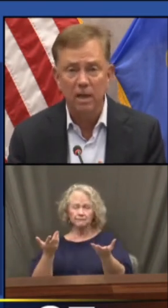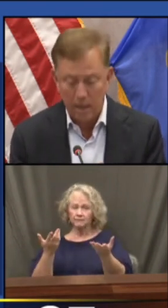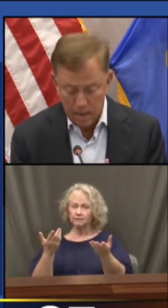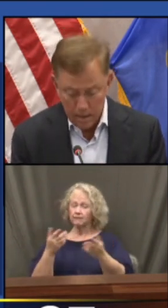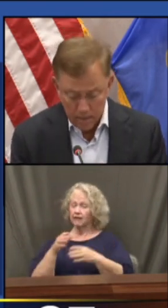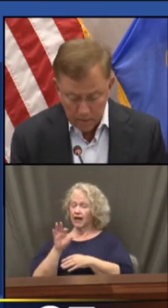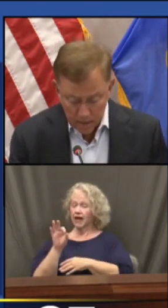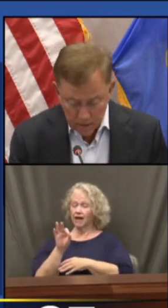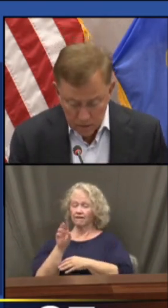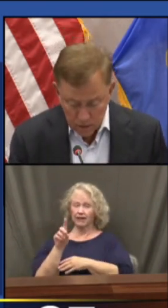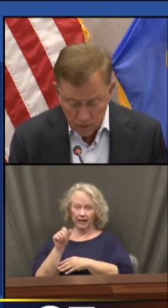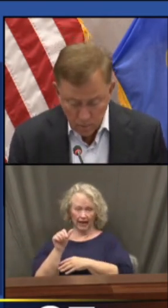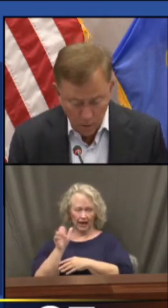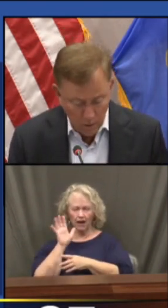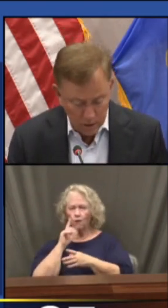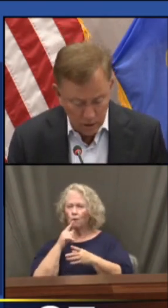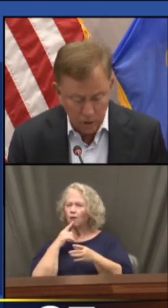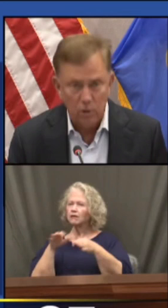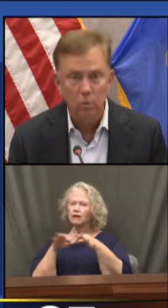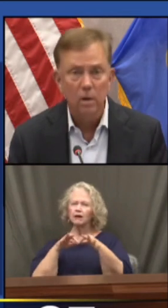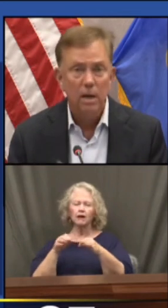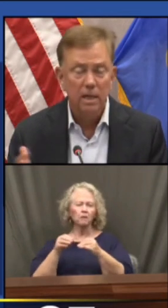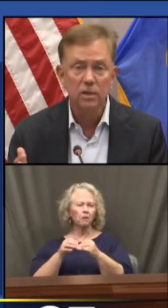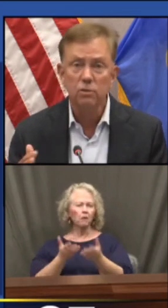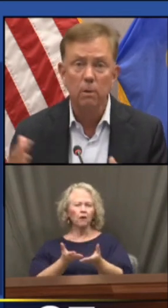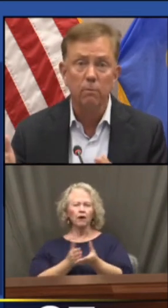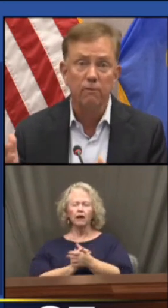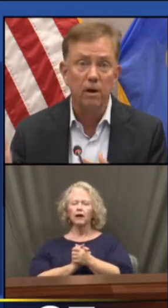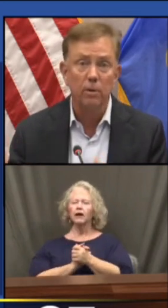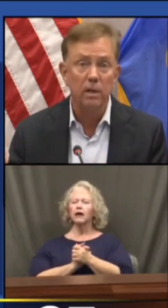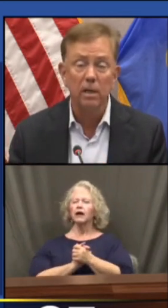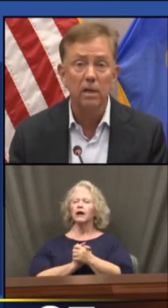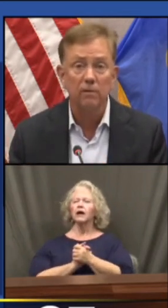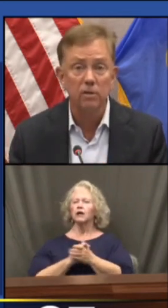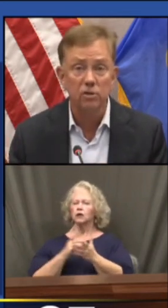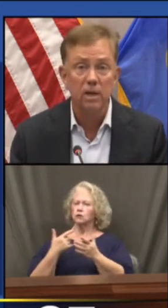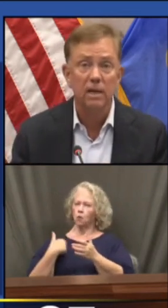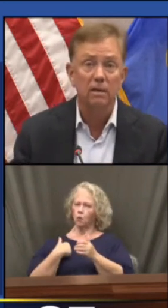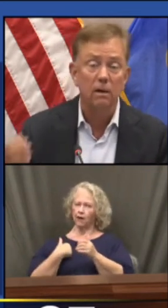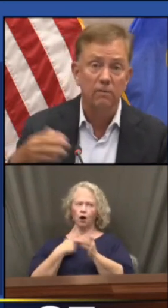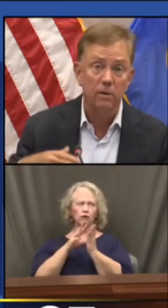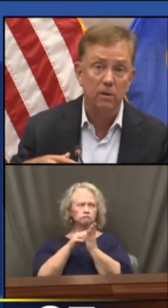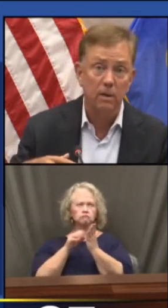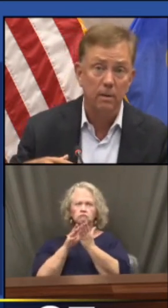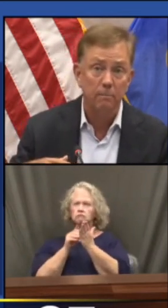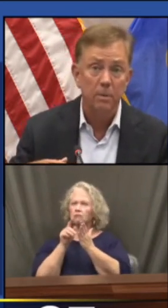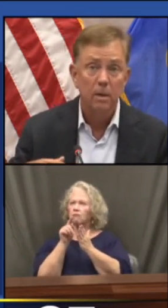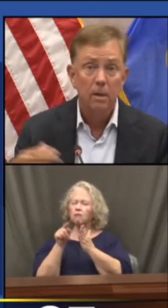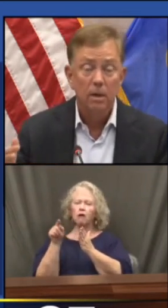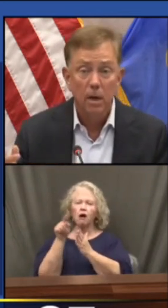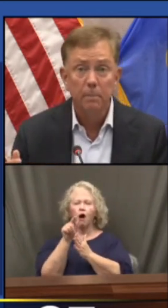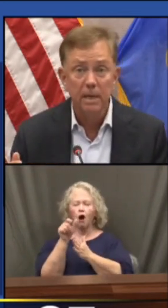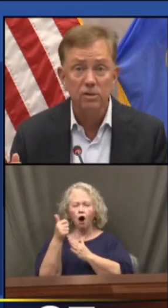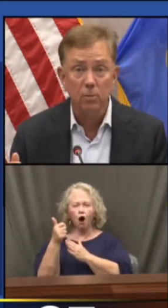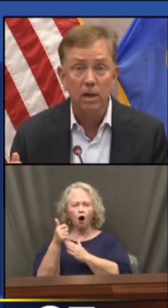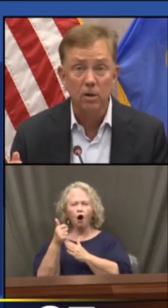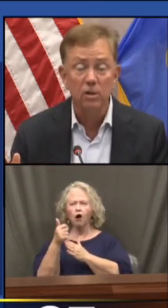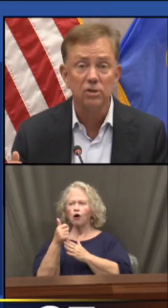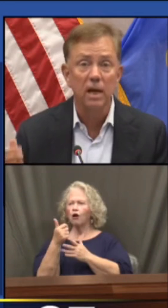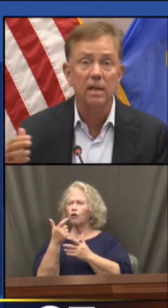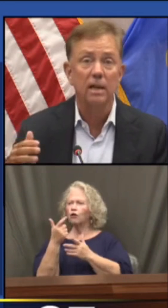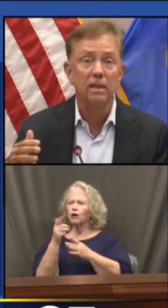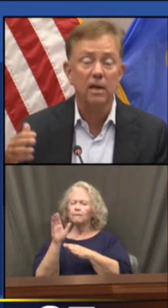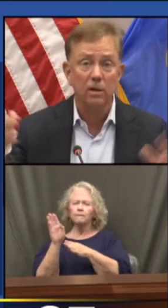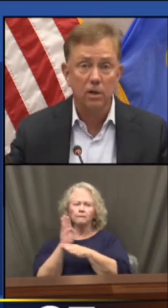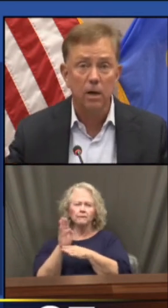the FDA. This is what I want you to do. And this is what we're following the lead of other companies around